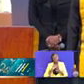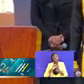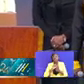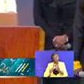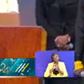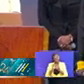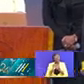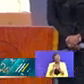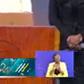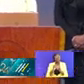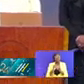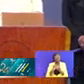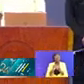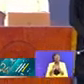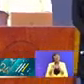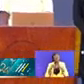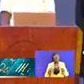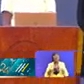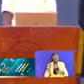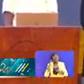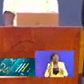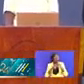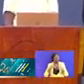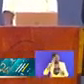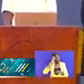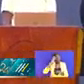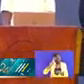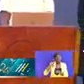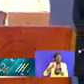announced they only lasted to the fourth